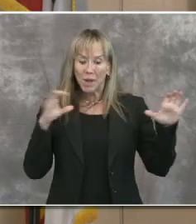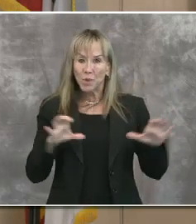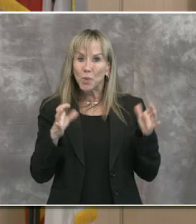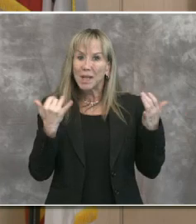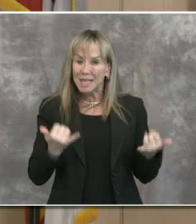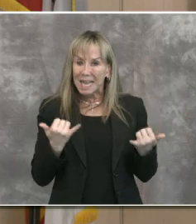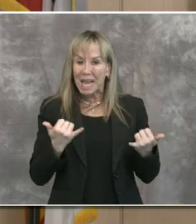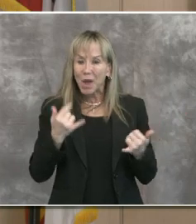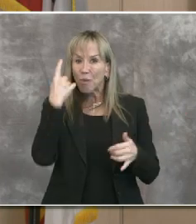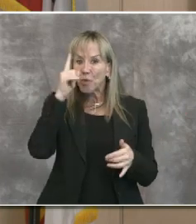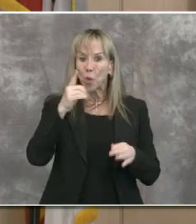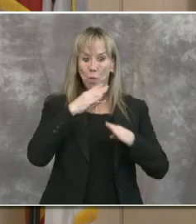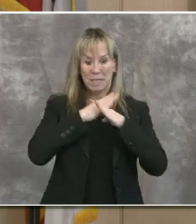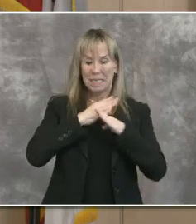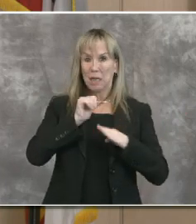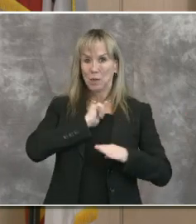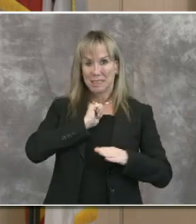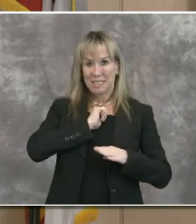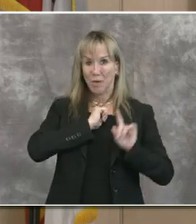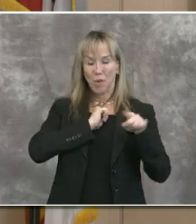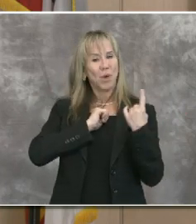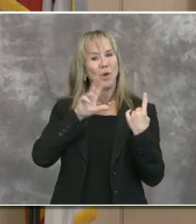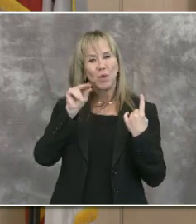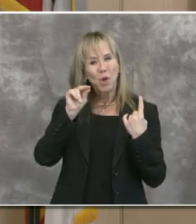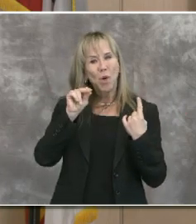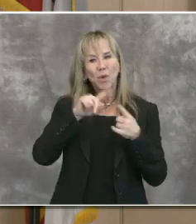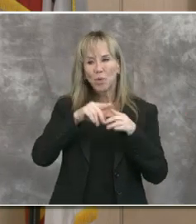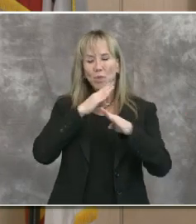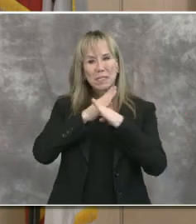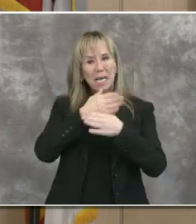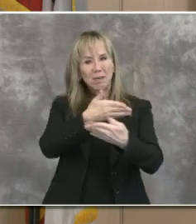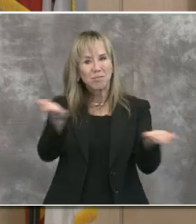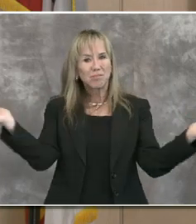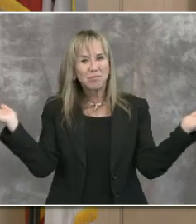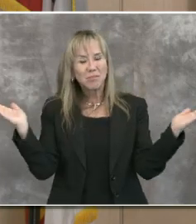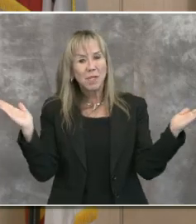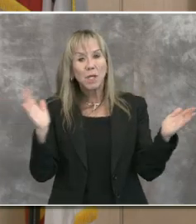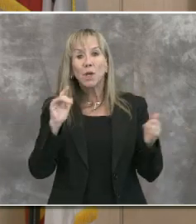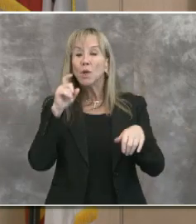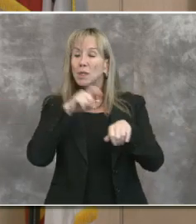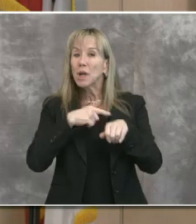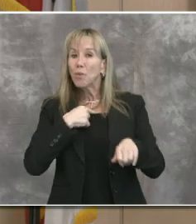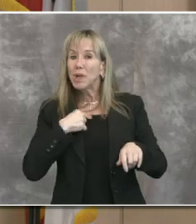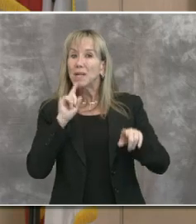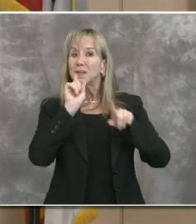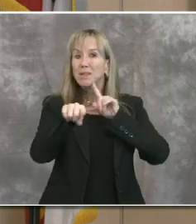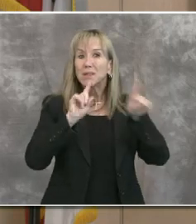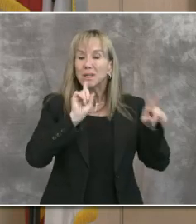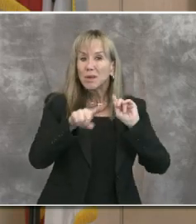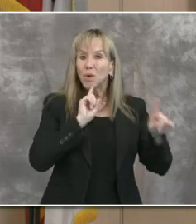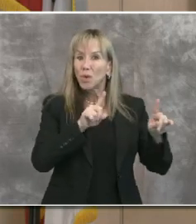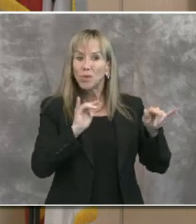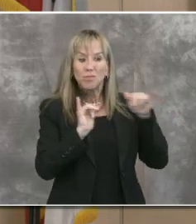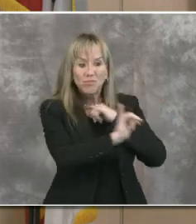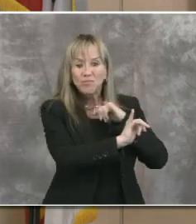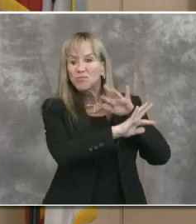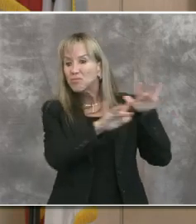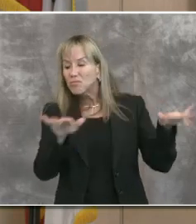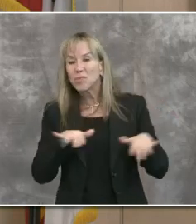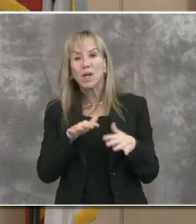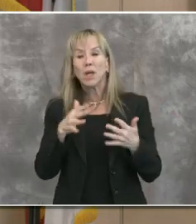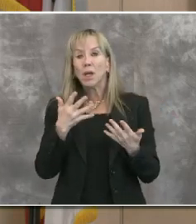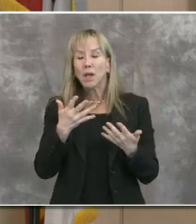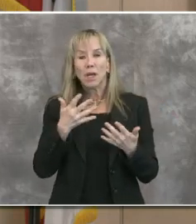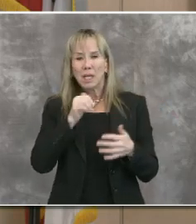just designed to protect ourselves, it's designed to protect others. And so when we issue orders, it is not in any way